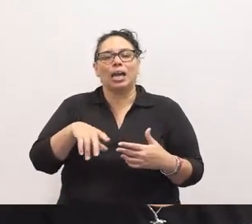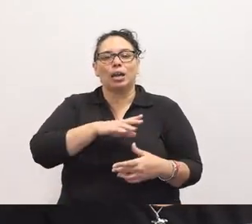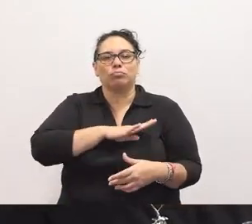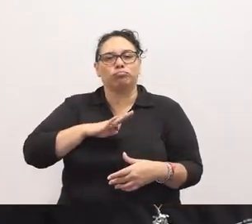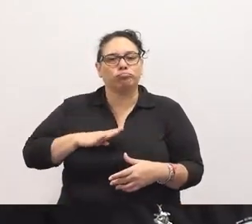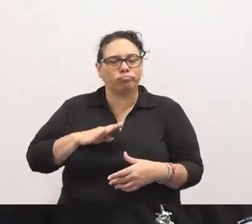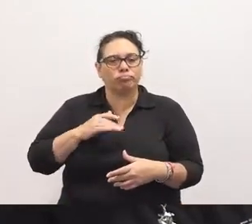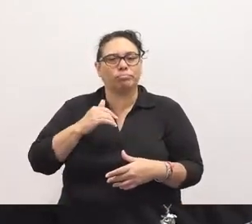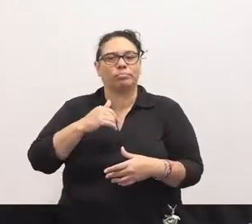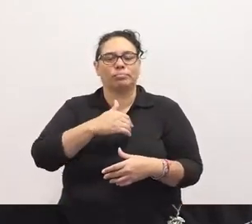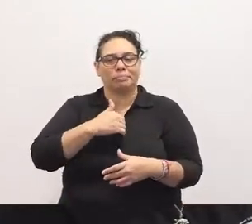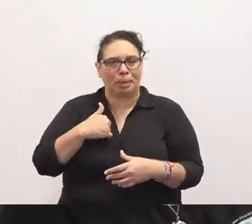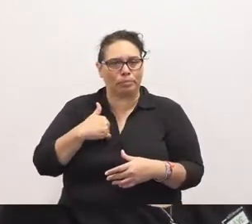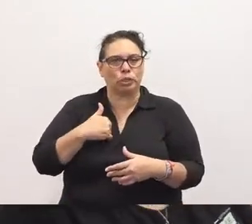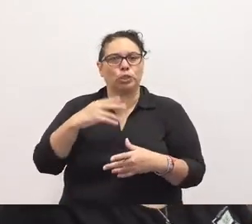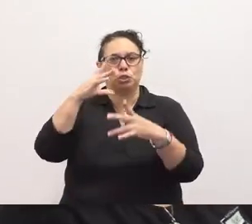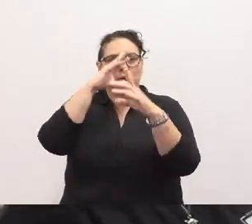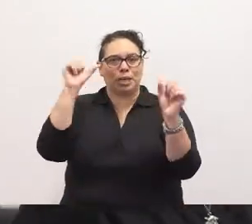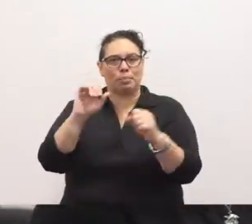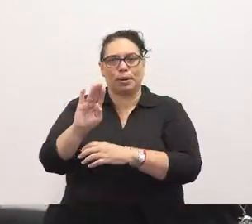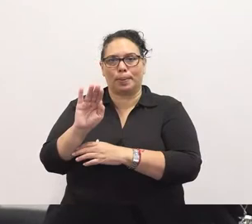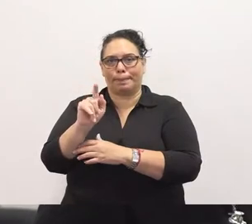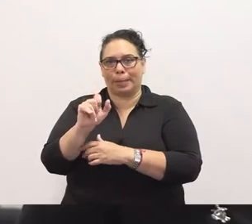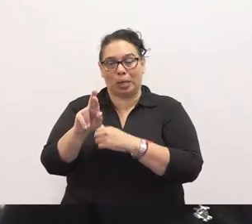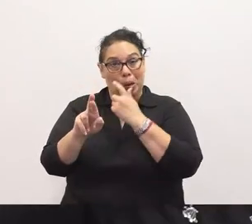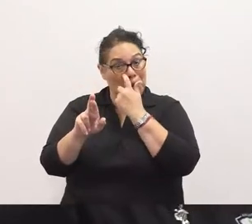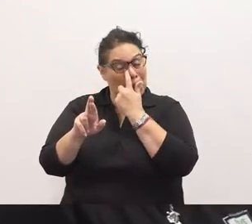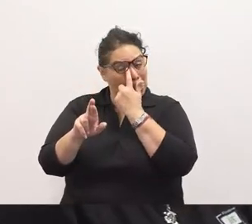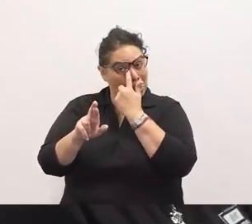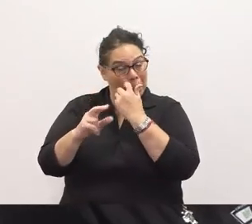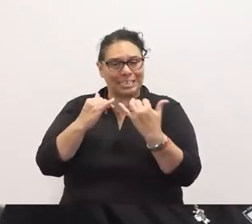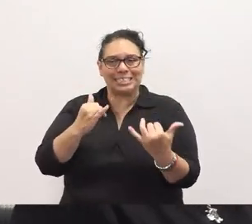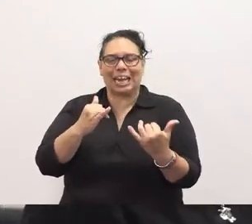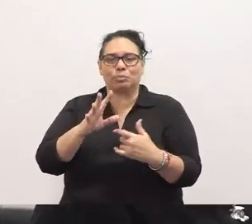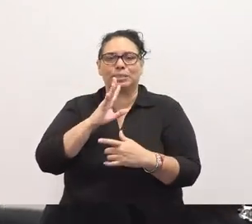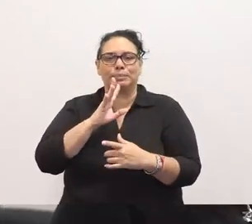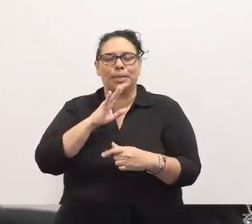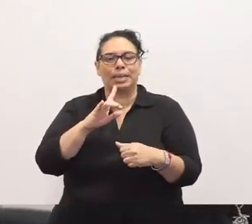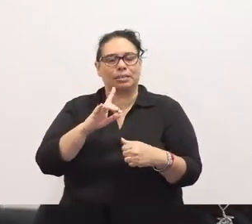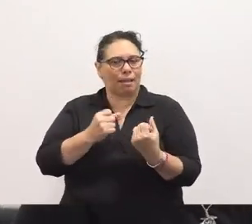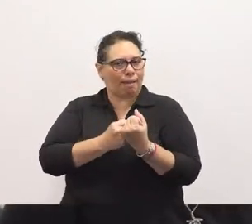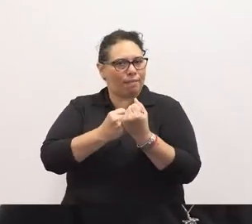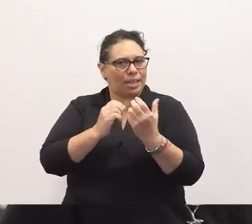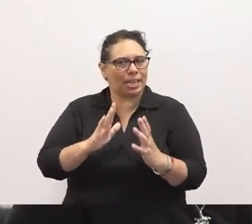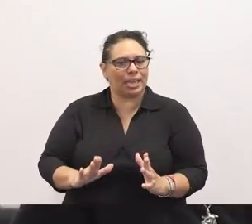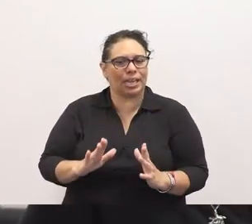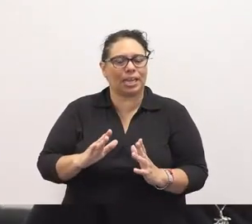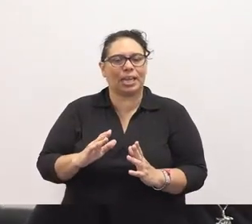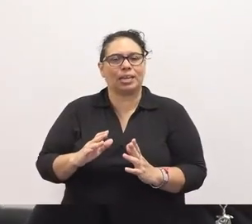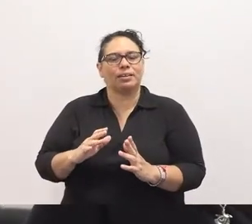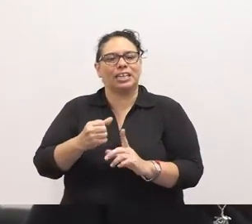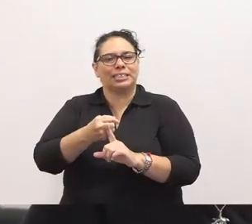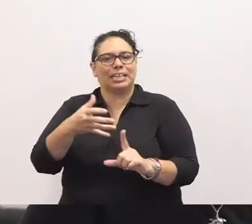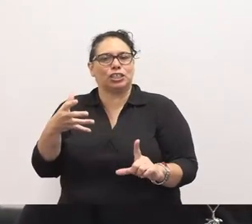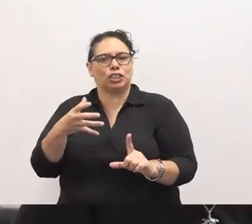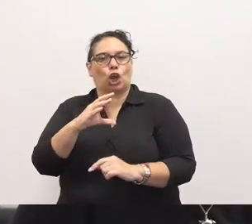Baker, today I am speaking as an advocate for the extension of the